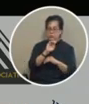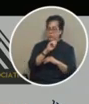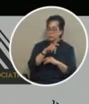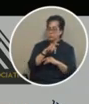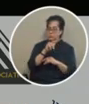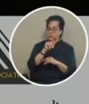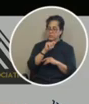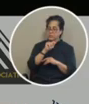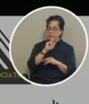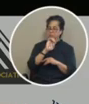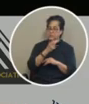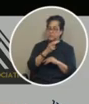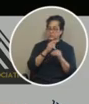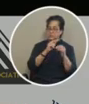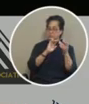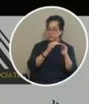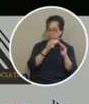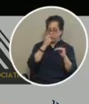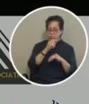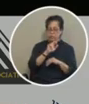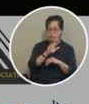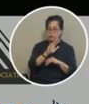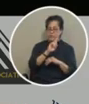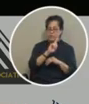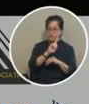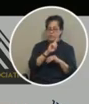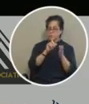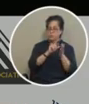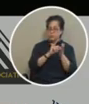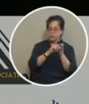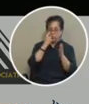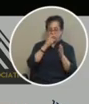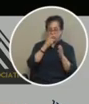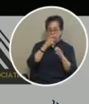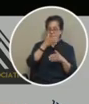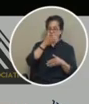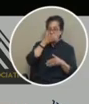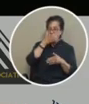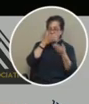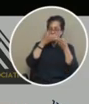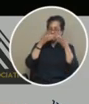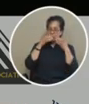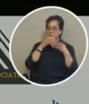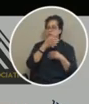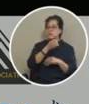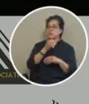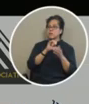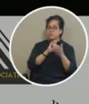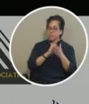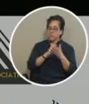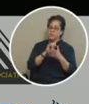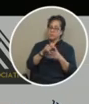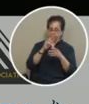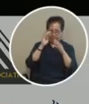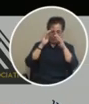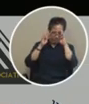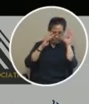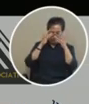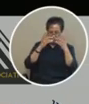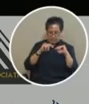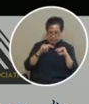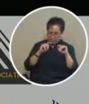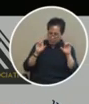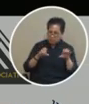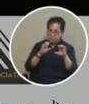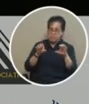Keck Center for 3D printing for a lot of the face masks. That's just an example of just a lot of these creative efforts that we're